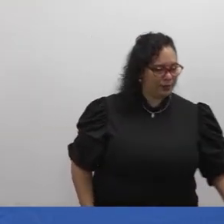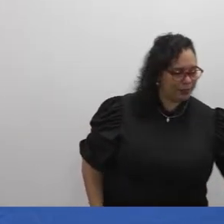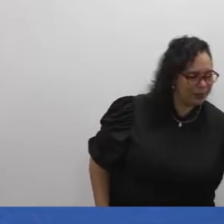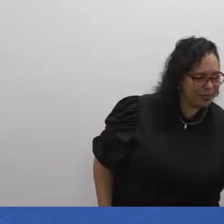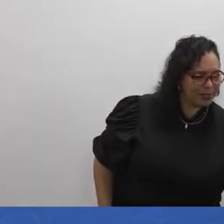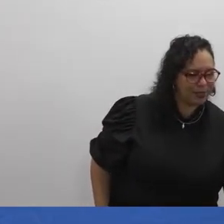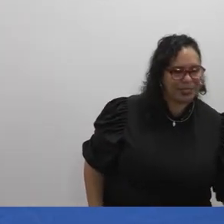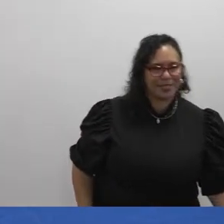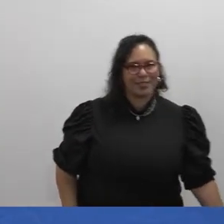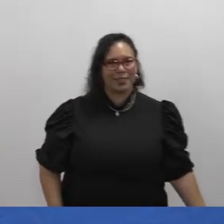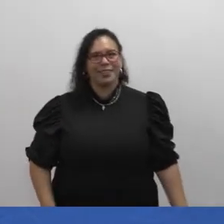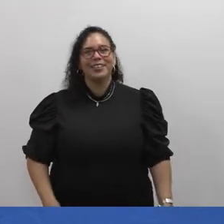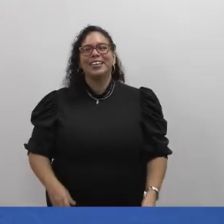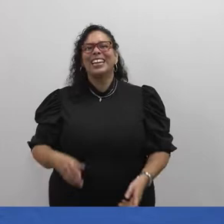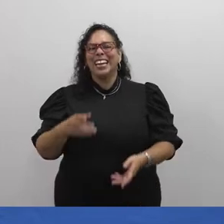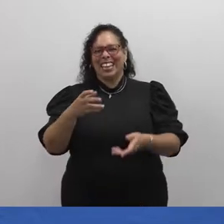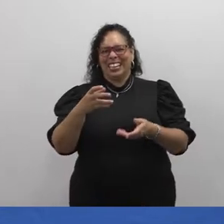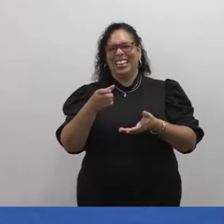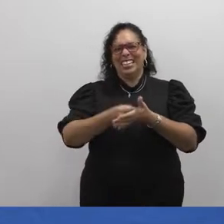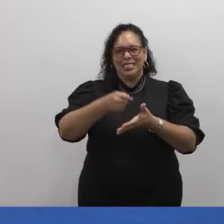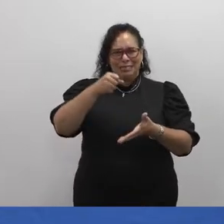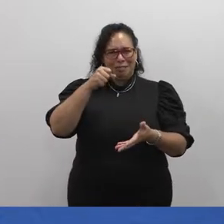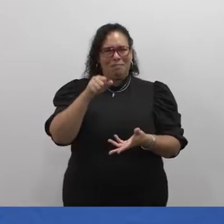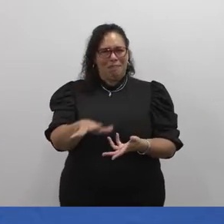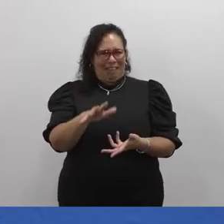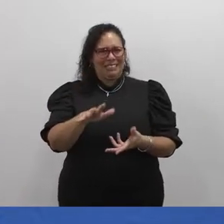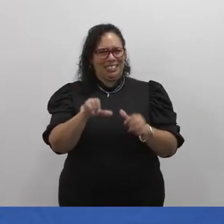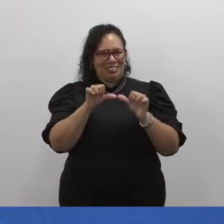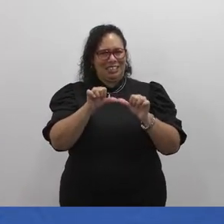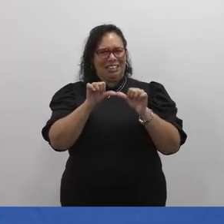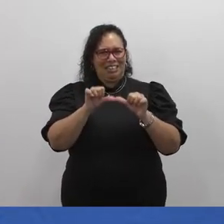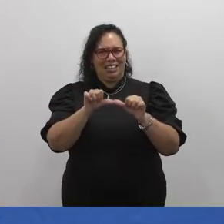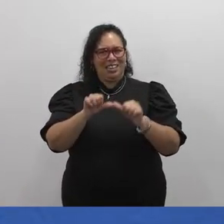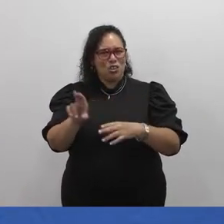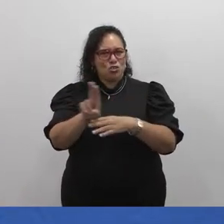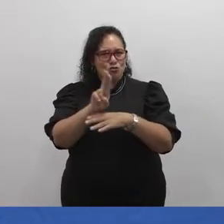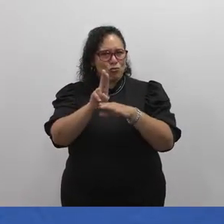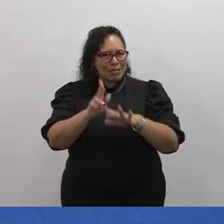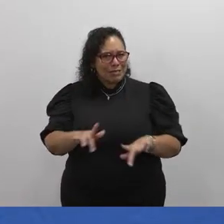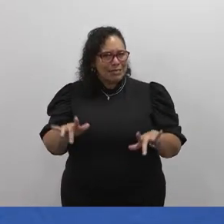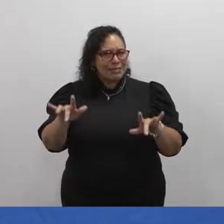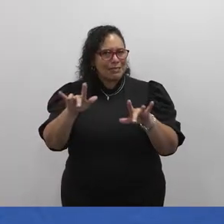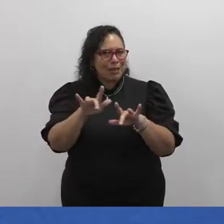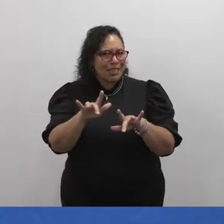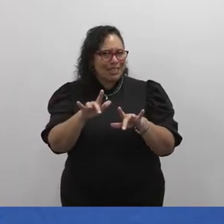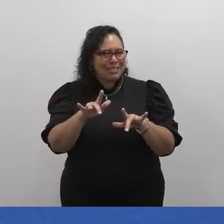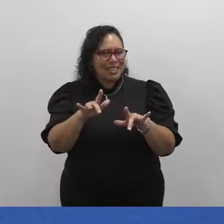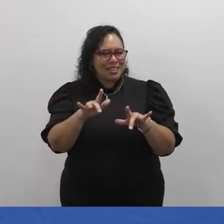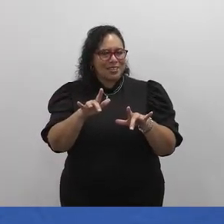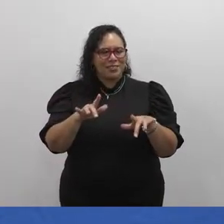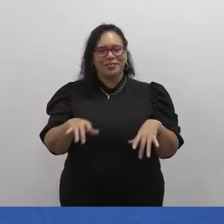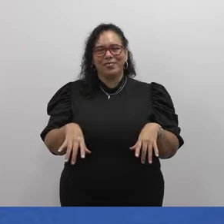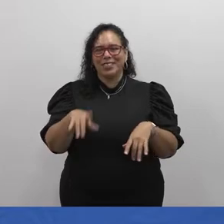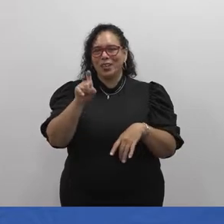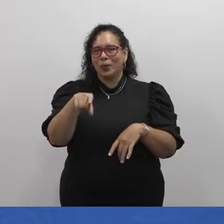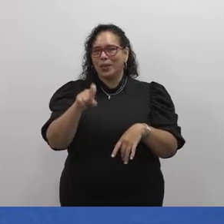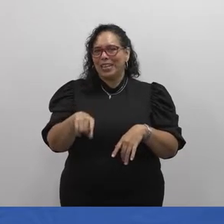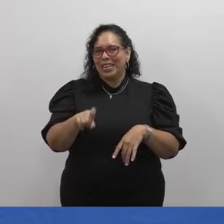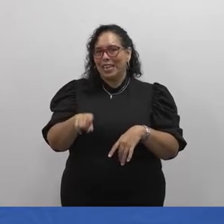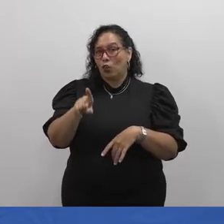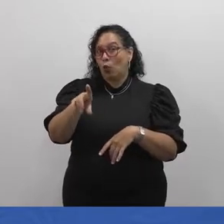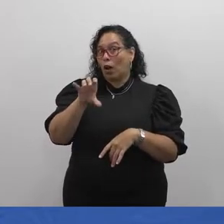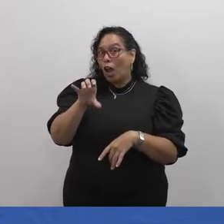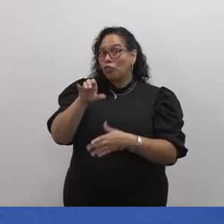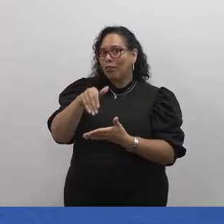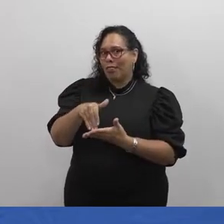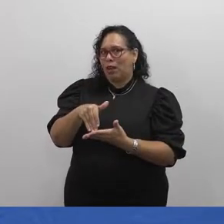underutilization. It's expensive to continue using space that we needed for 100,000